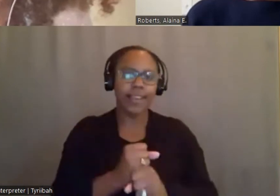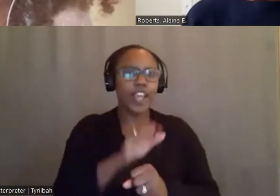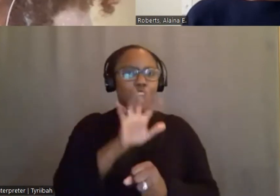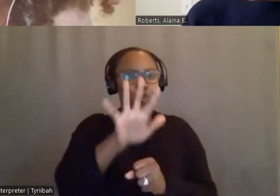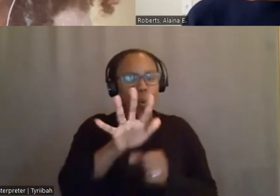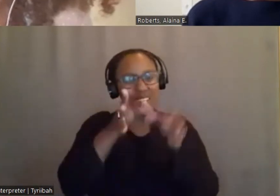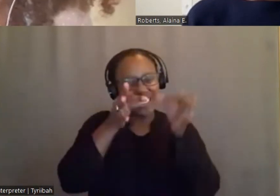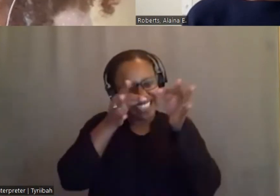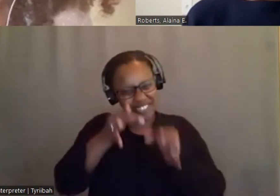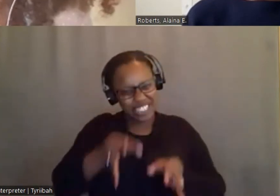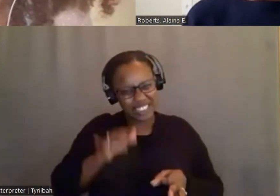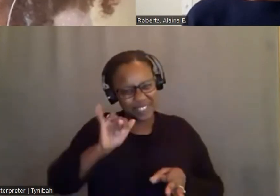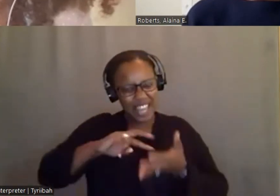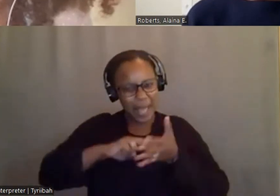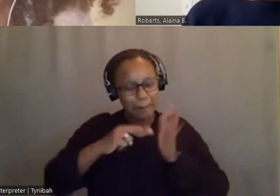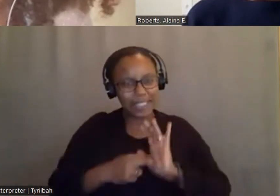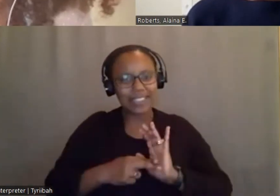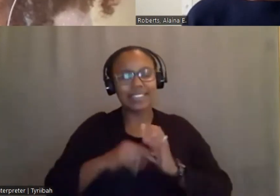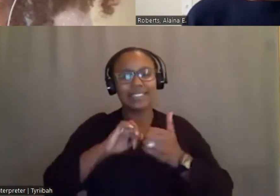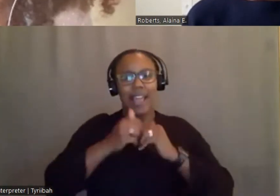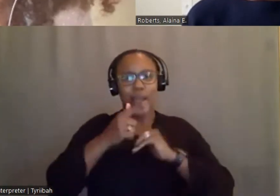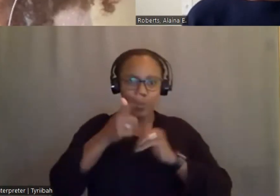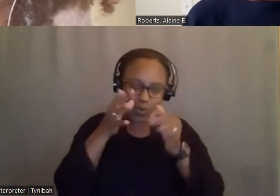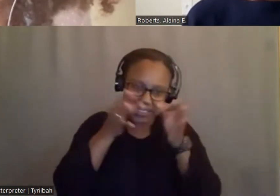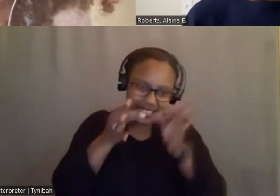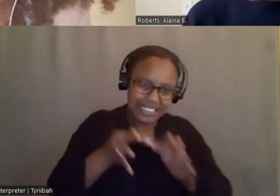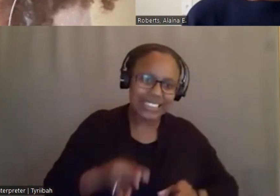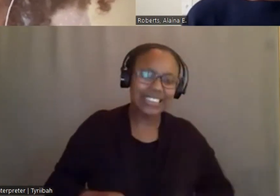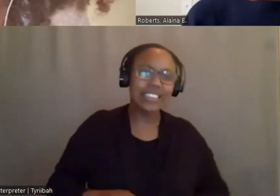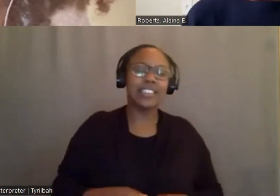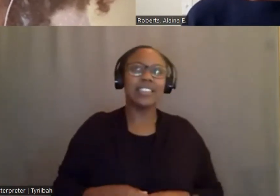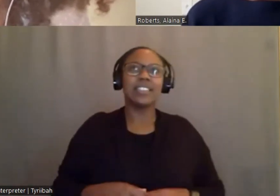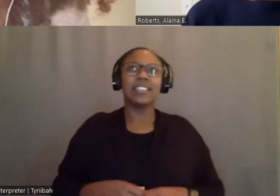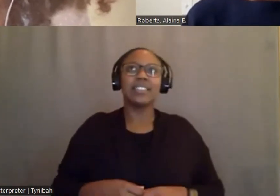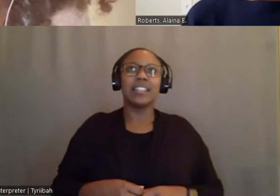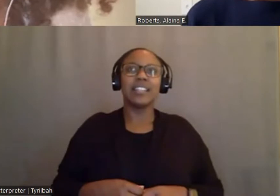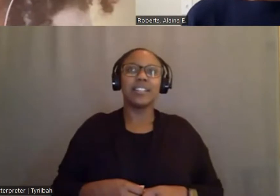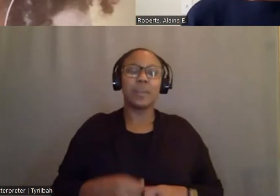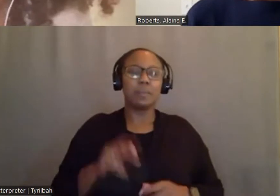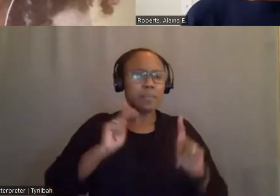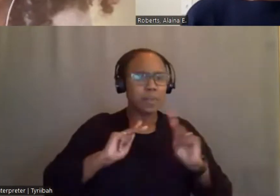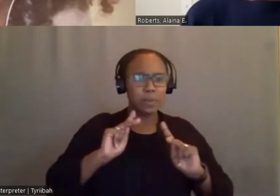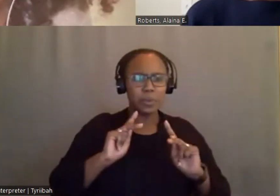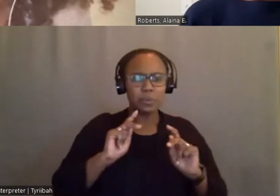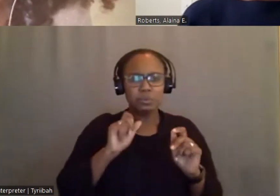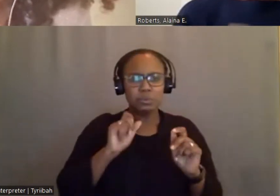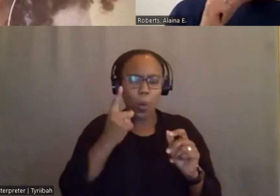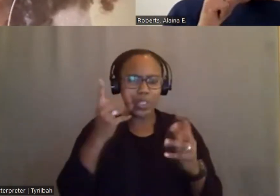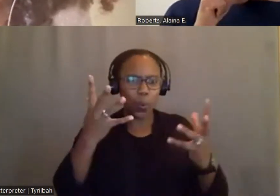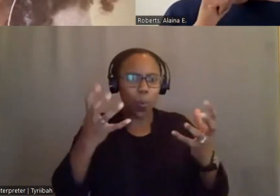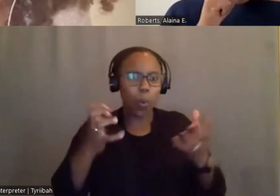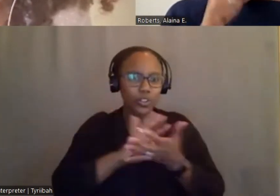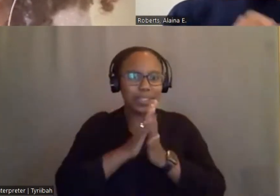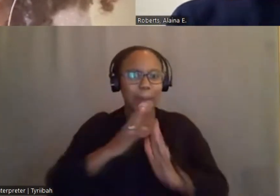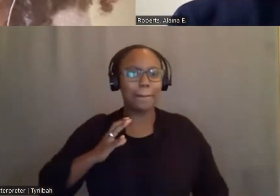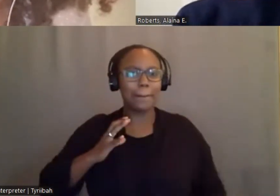it, and how you talked about how folks did not always seek citizenship, but rather they clung